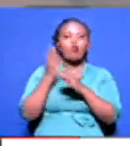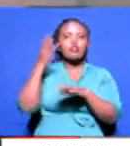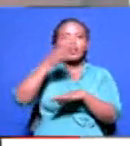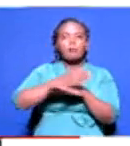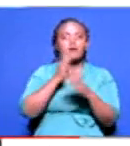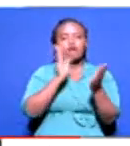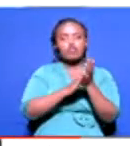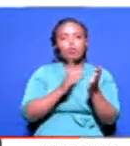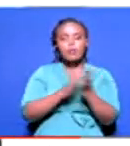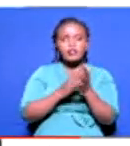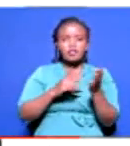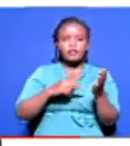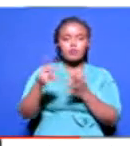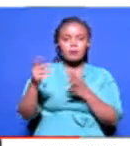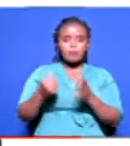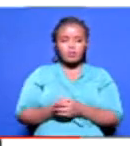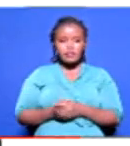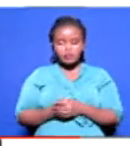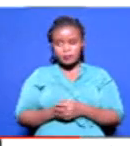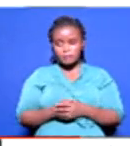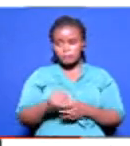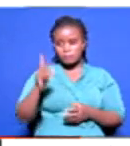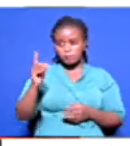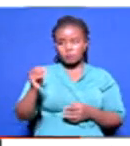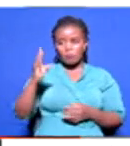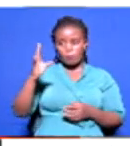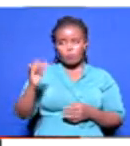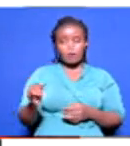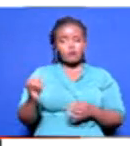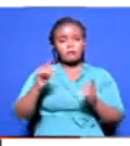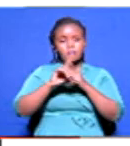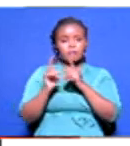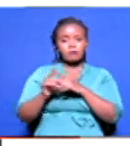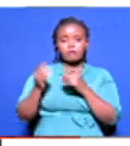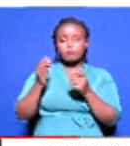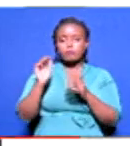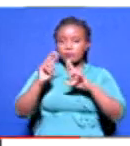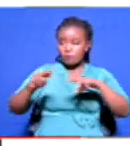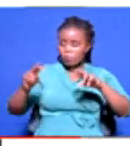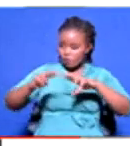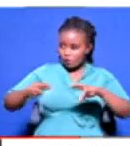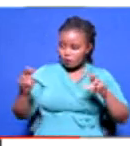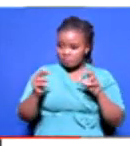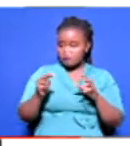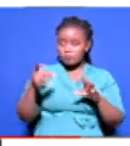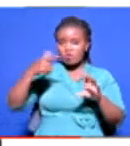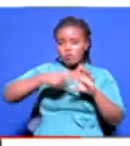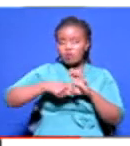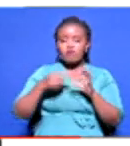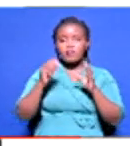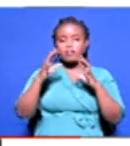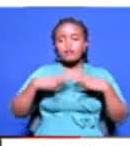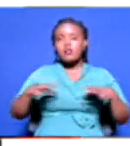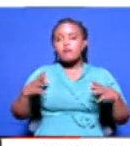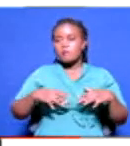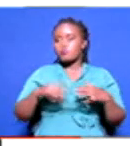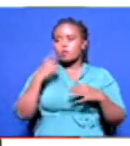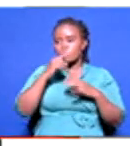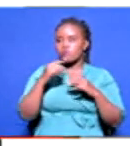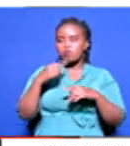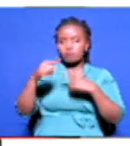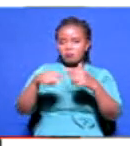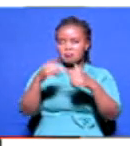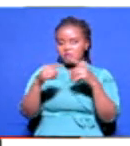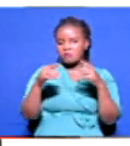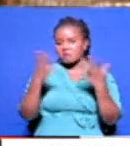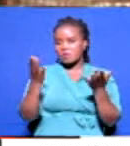period. The Directorate of Criminal Investigations is pursuing fuel marketers that did not maintain the minimum operational stocks or were